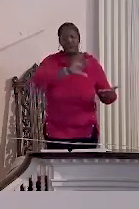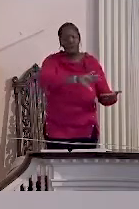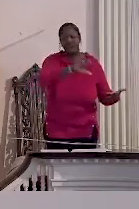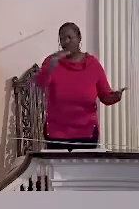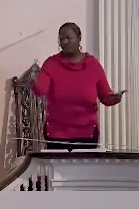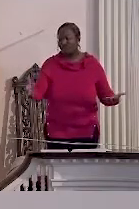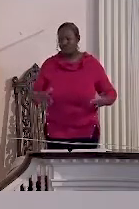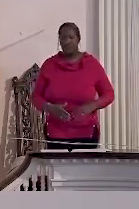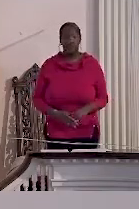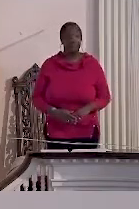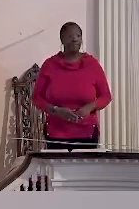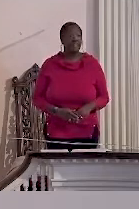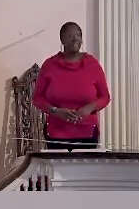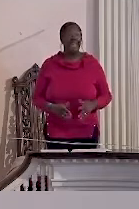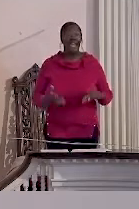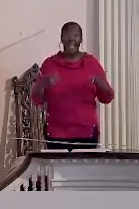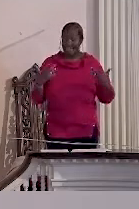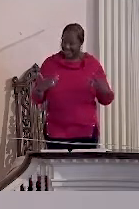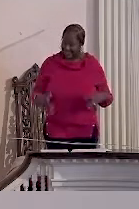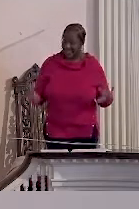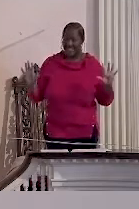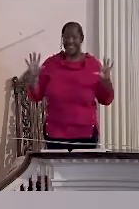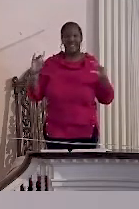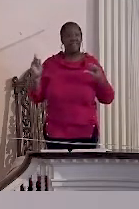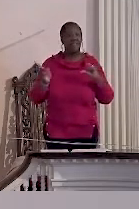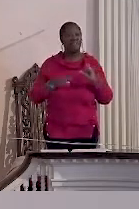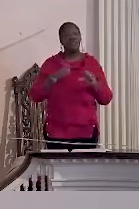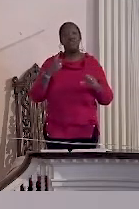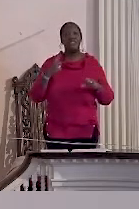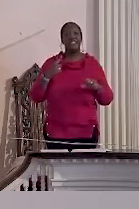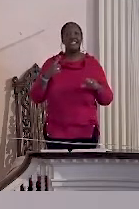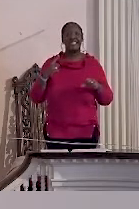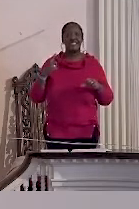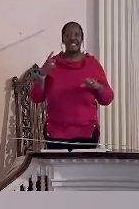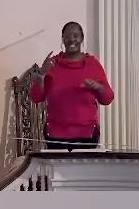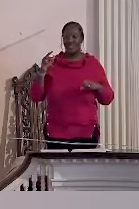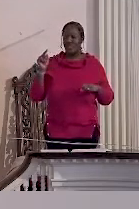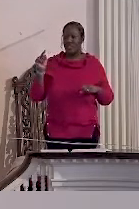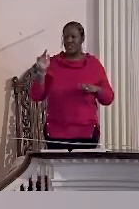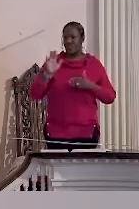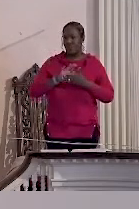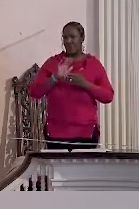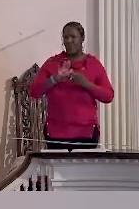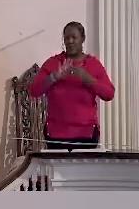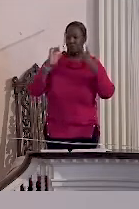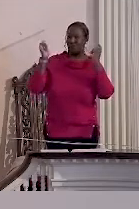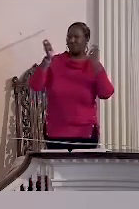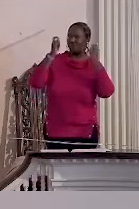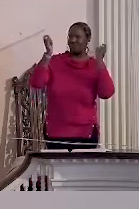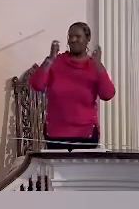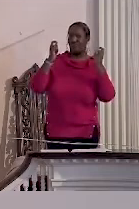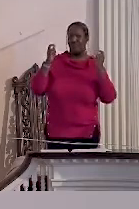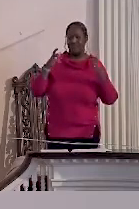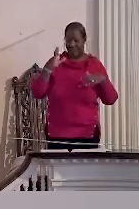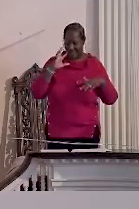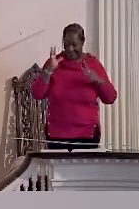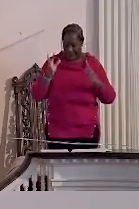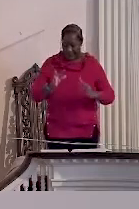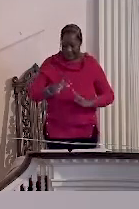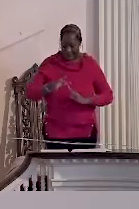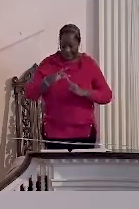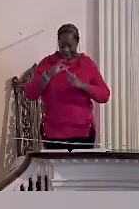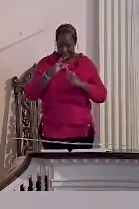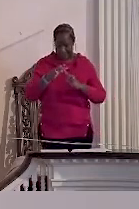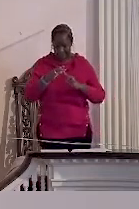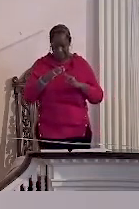end of the first ever Truesdale Picnic Fiesta, there was a special speaker.